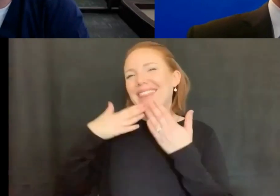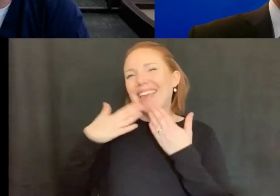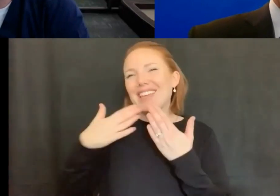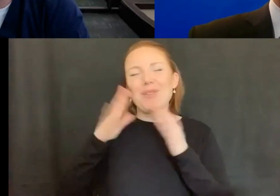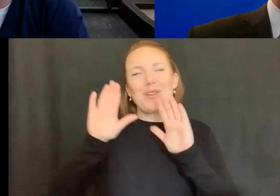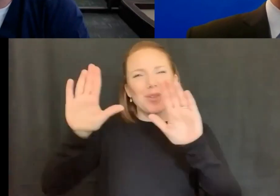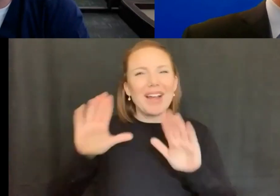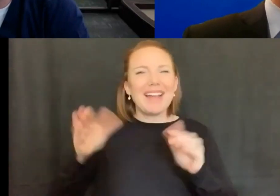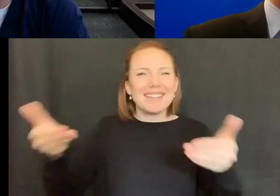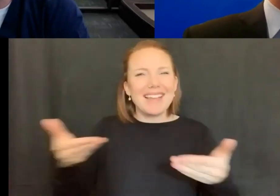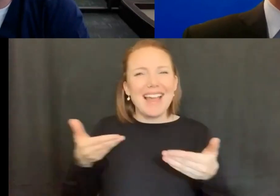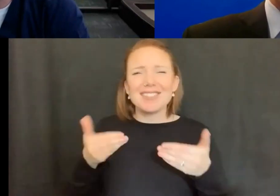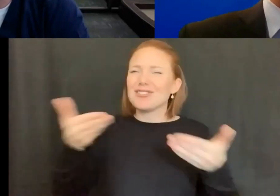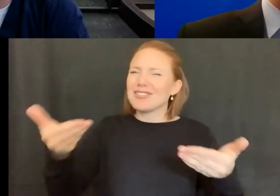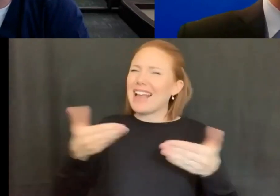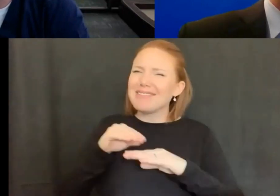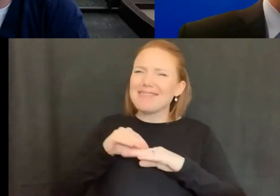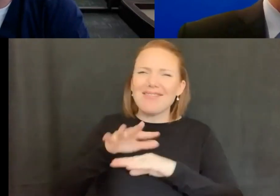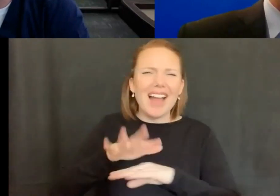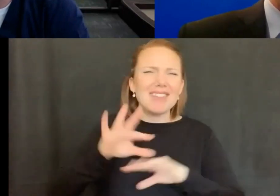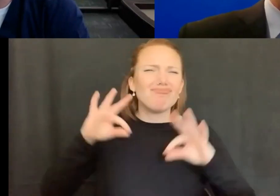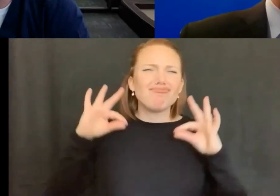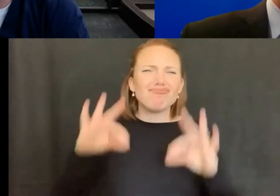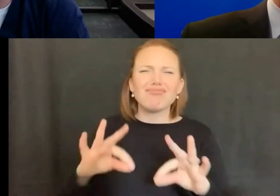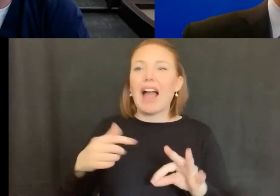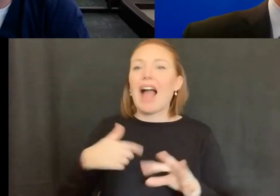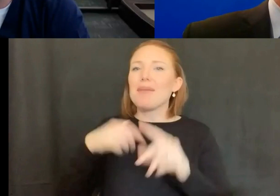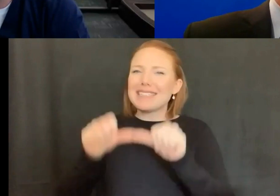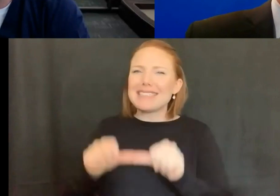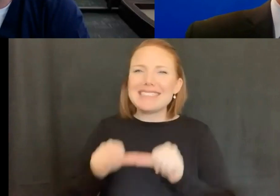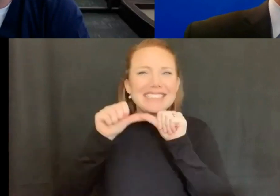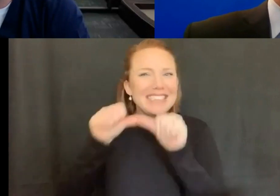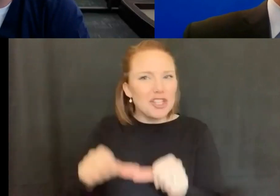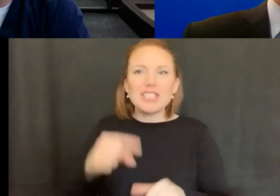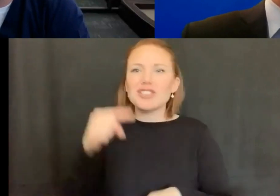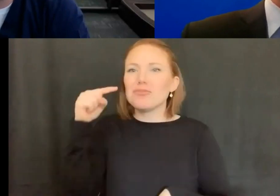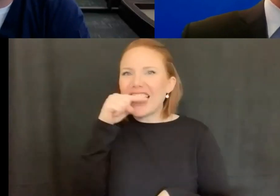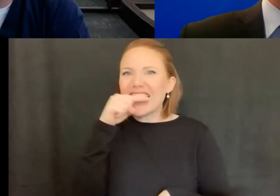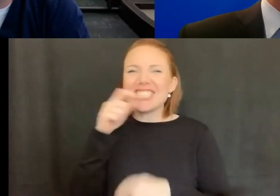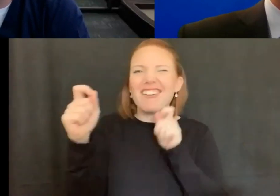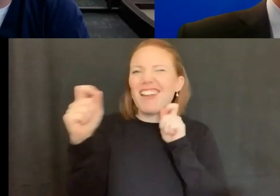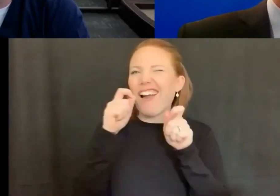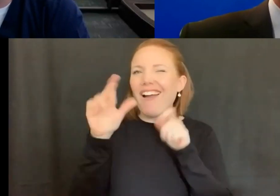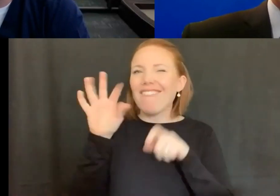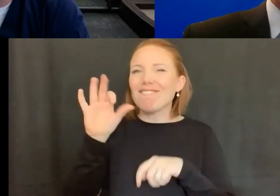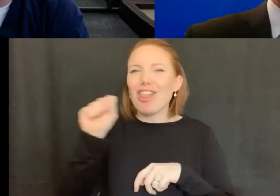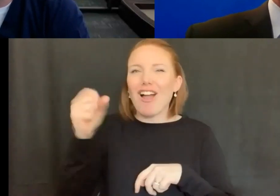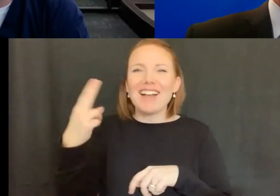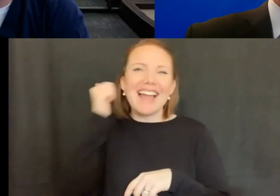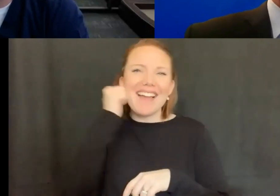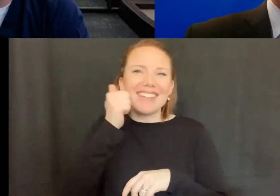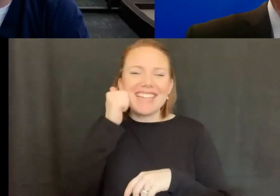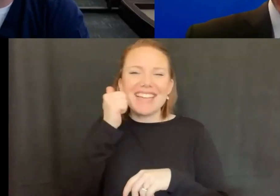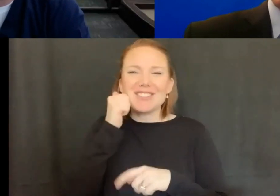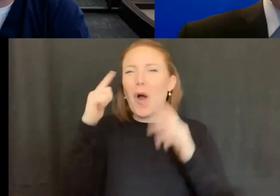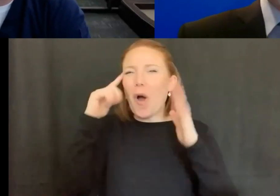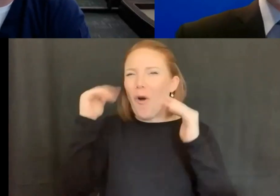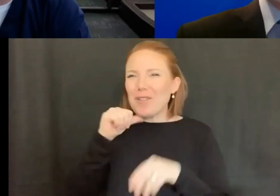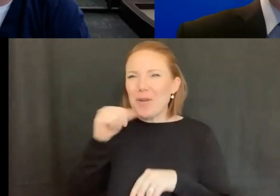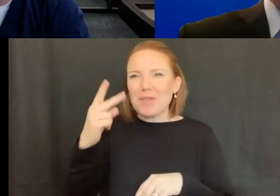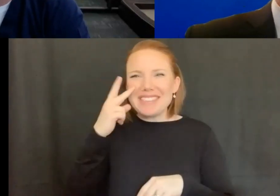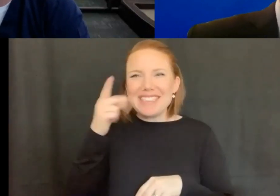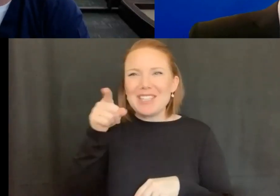Excellent advice. I want him to know that I'm continuing to brush and floss every day. So I hope I don't see you until my next scheduled